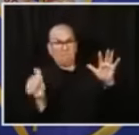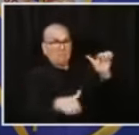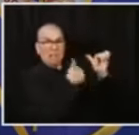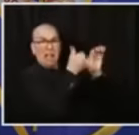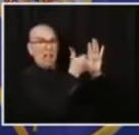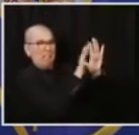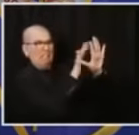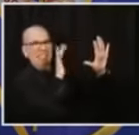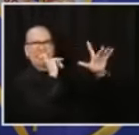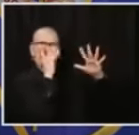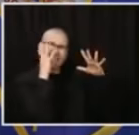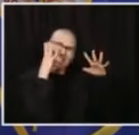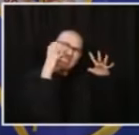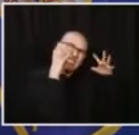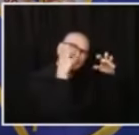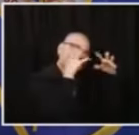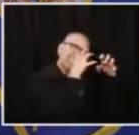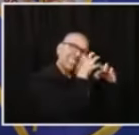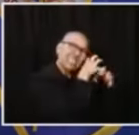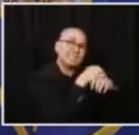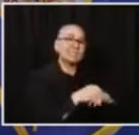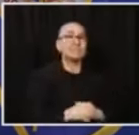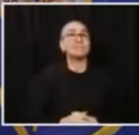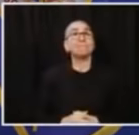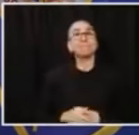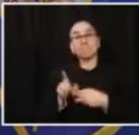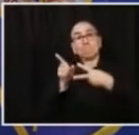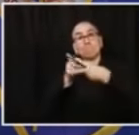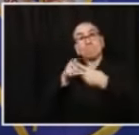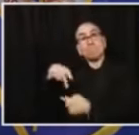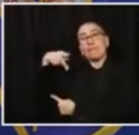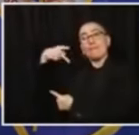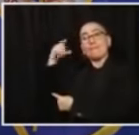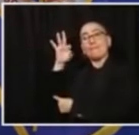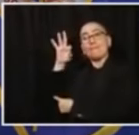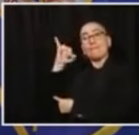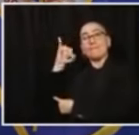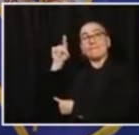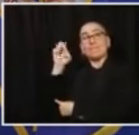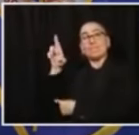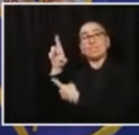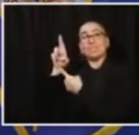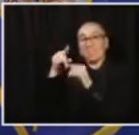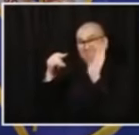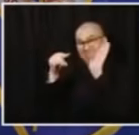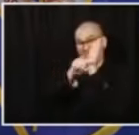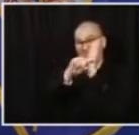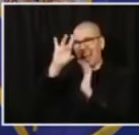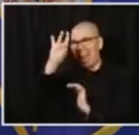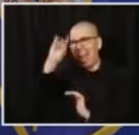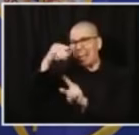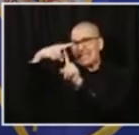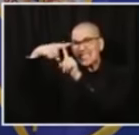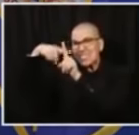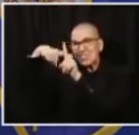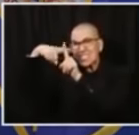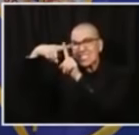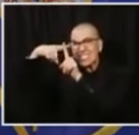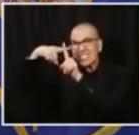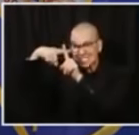be stored at minus 80 degrees Celsius. It has to be reconstituted. That means it's mixed with normal